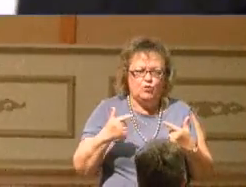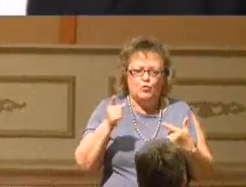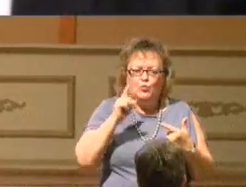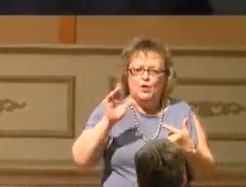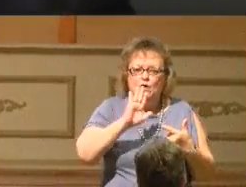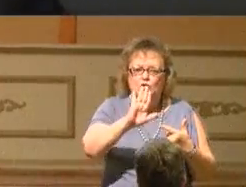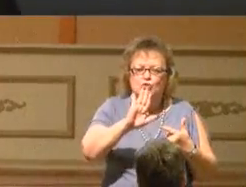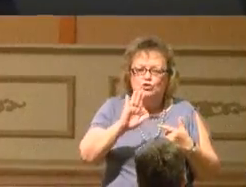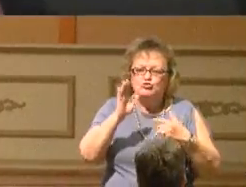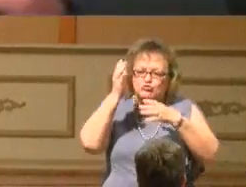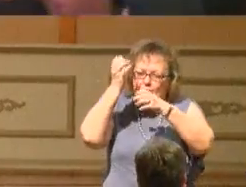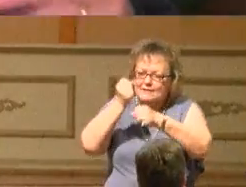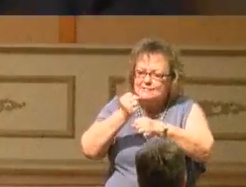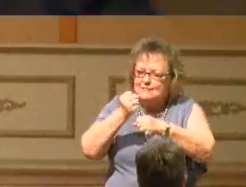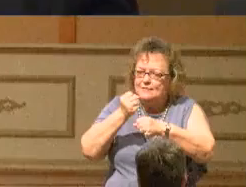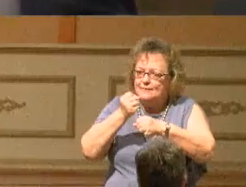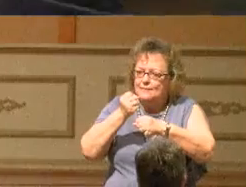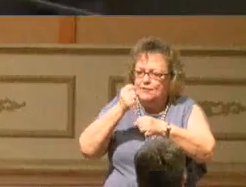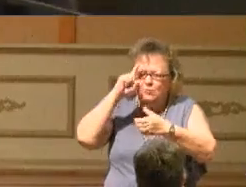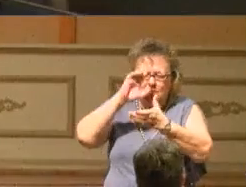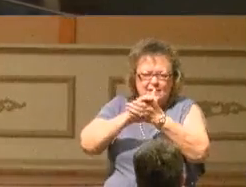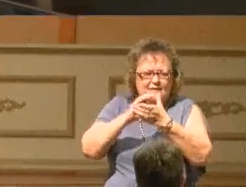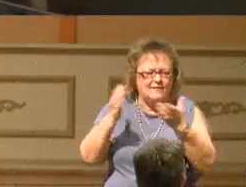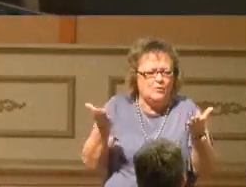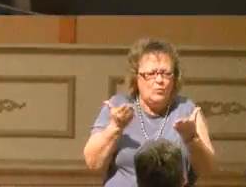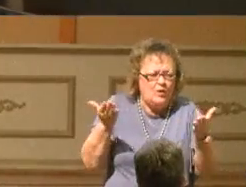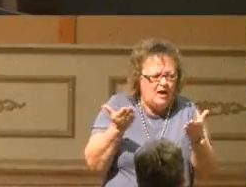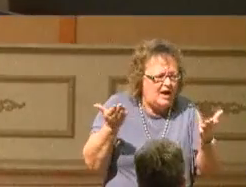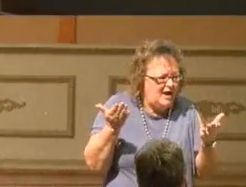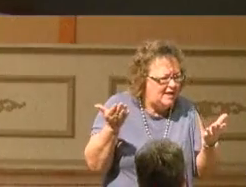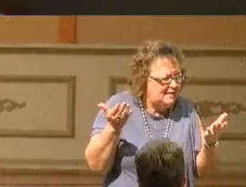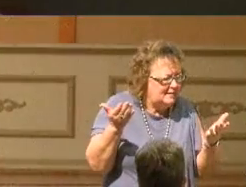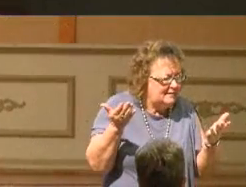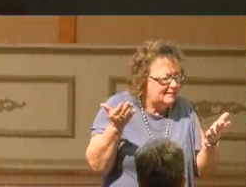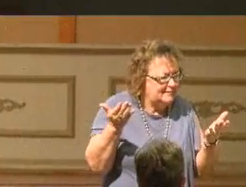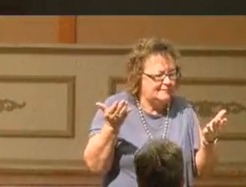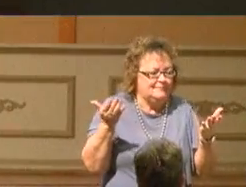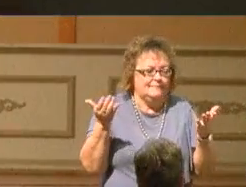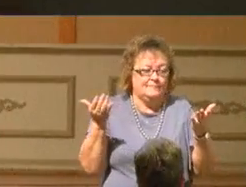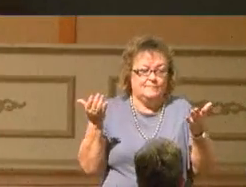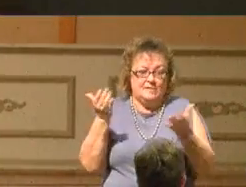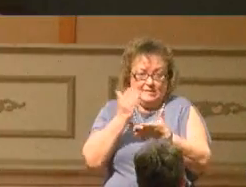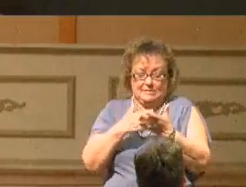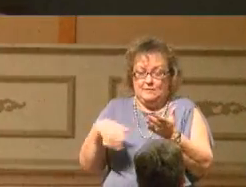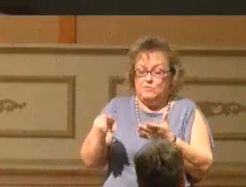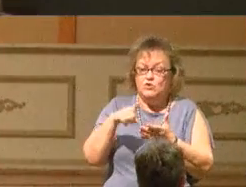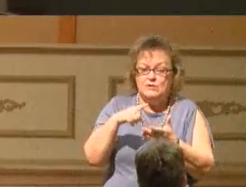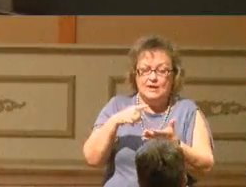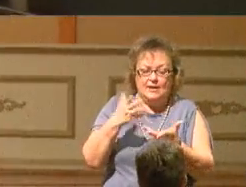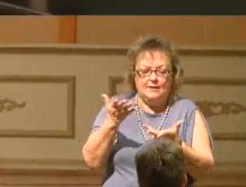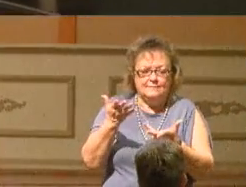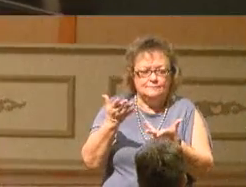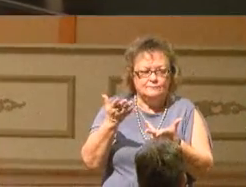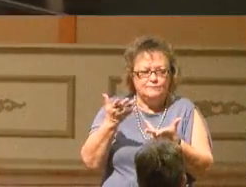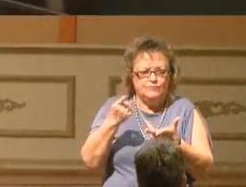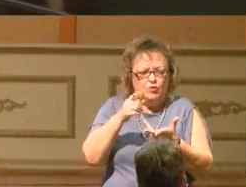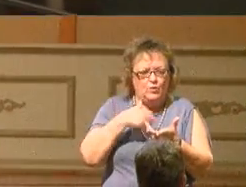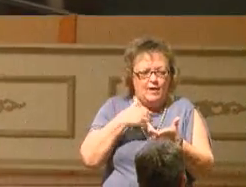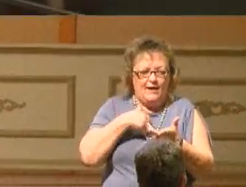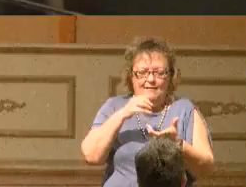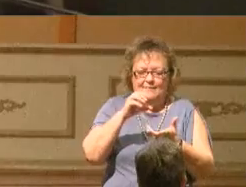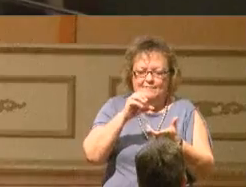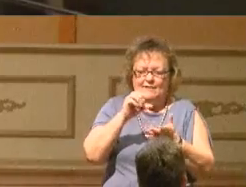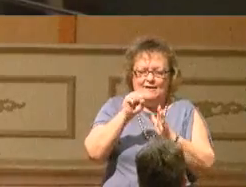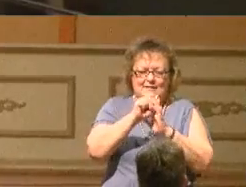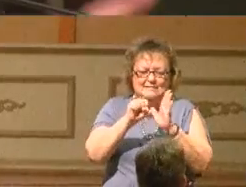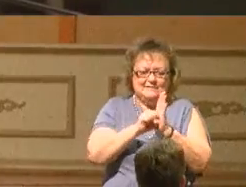your trust? What are you believing in? Some of you would say that you have State Farm